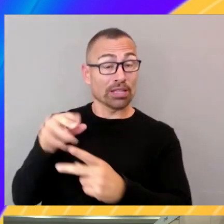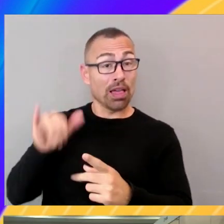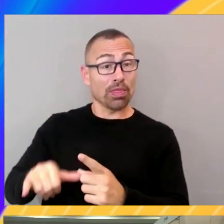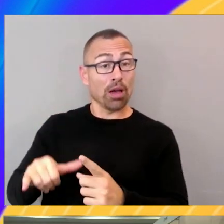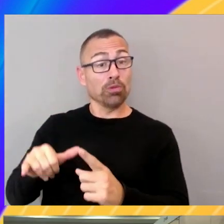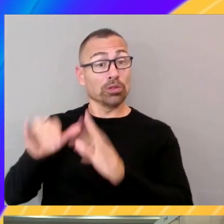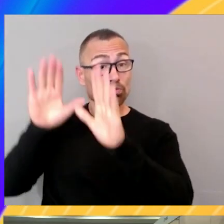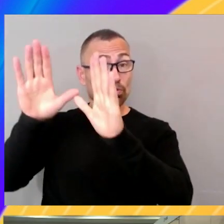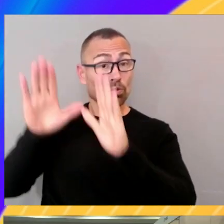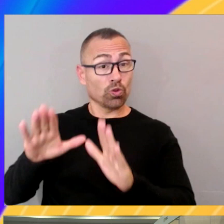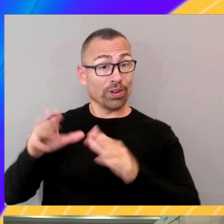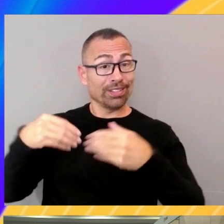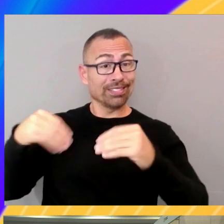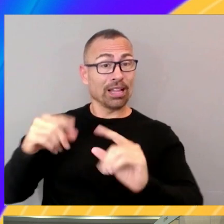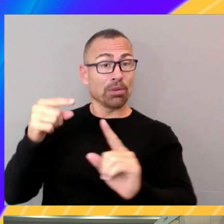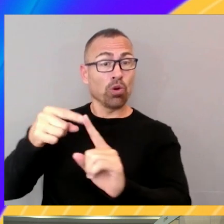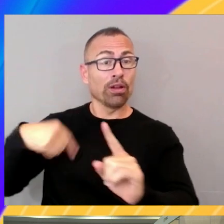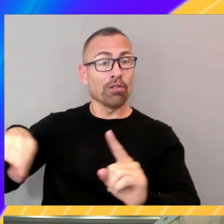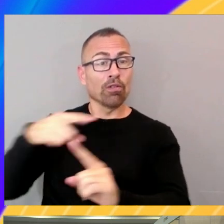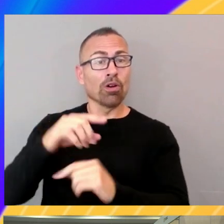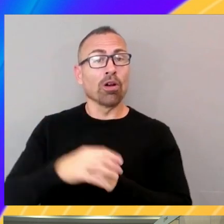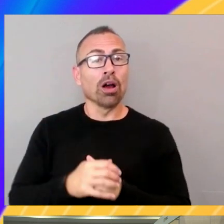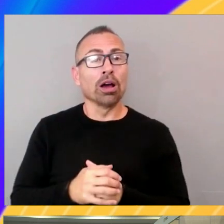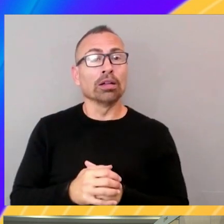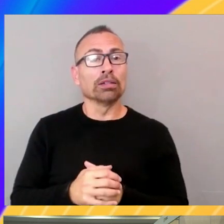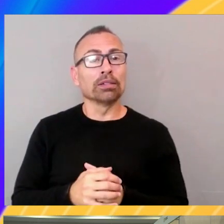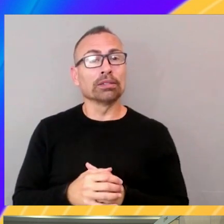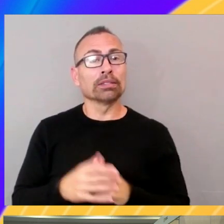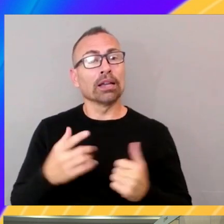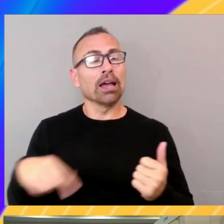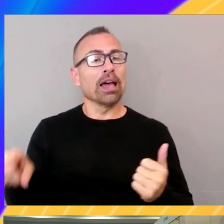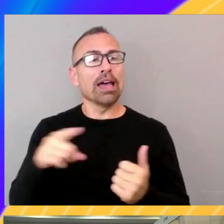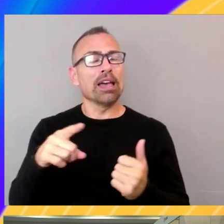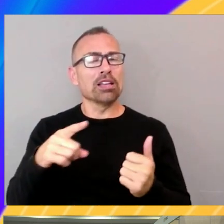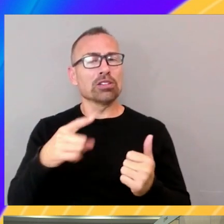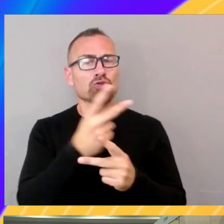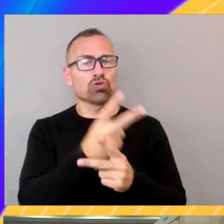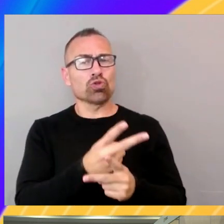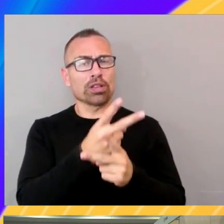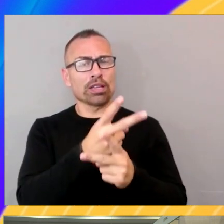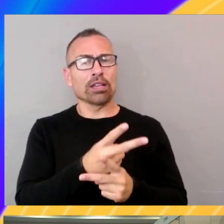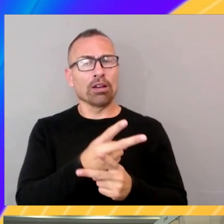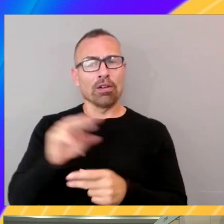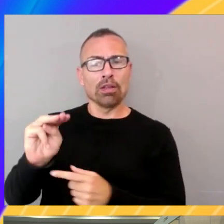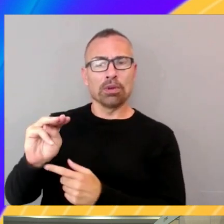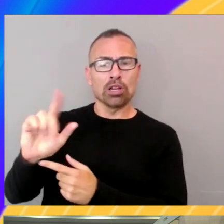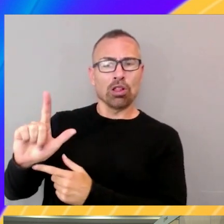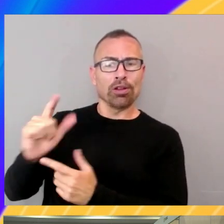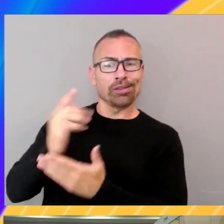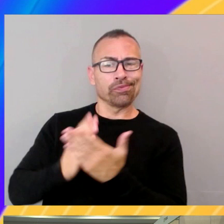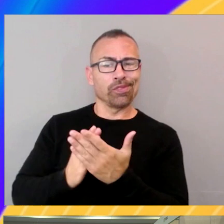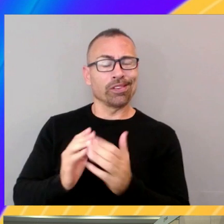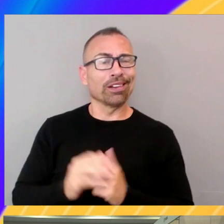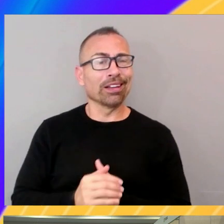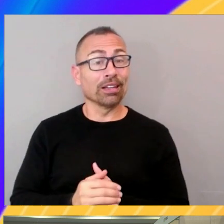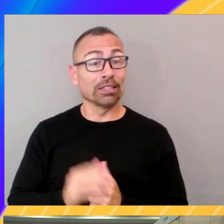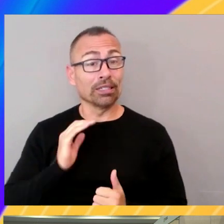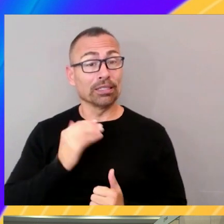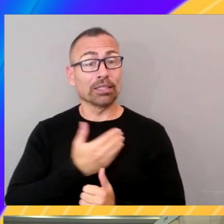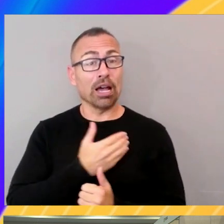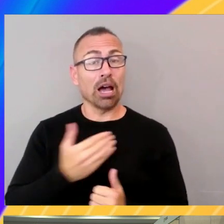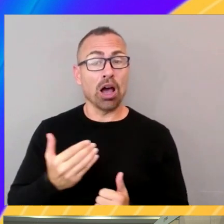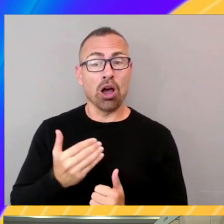sort of took care of the machine learning part. And so, as our machine learning, this was about 2 years ago that we